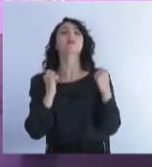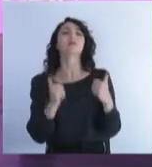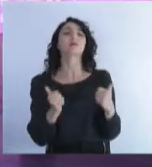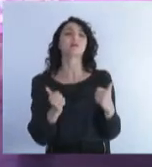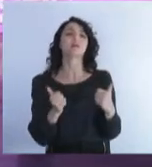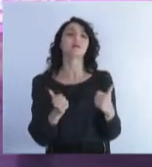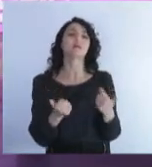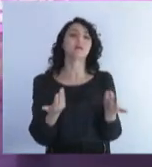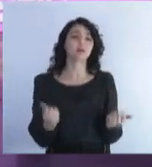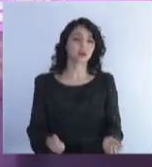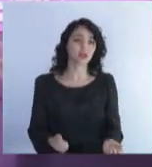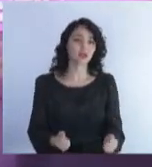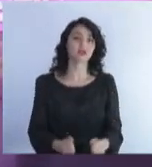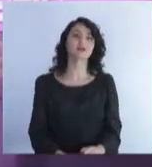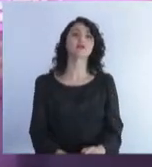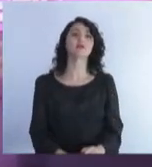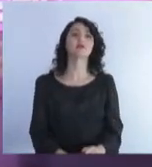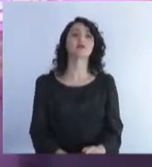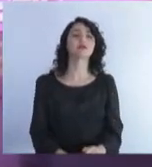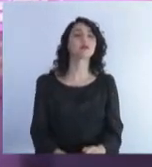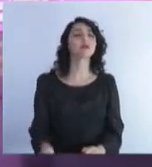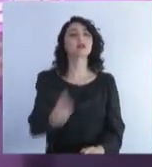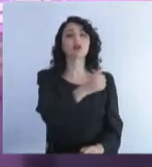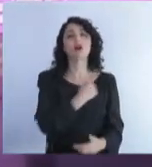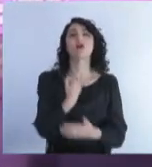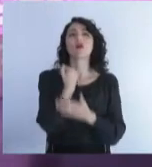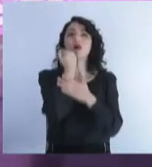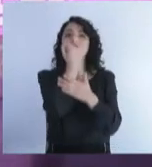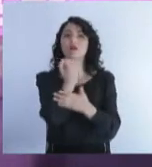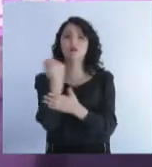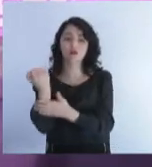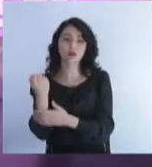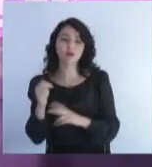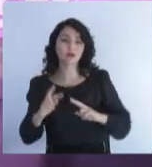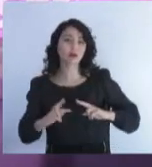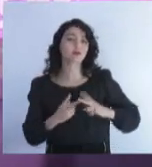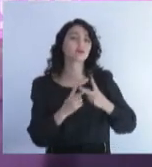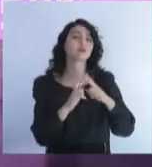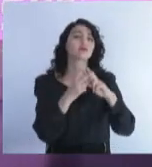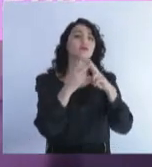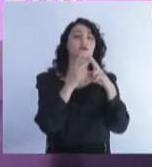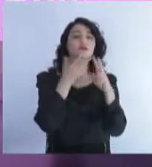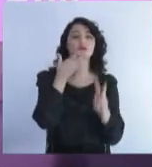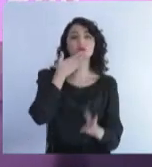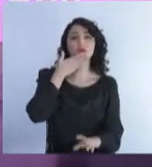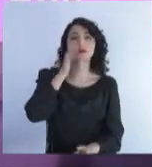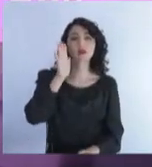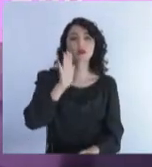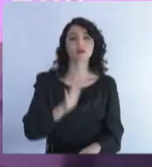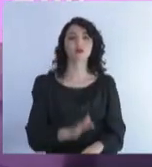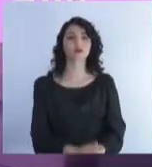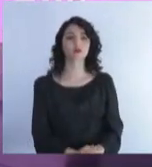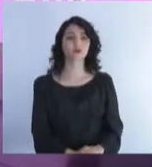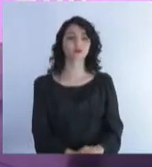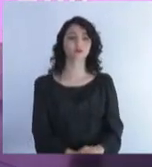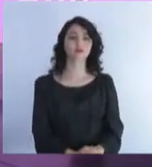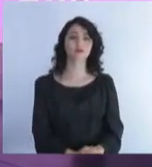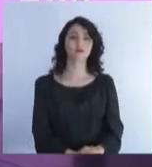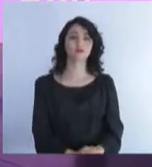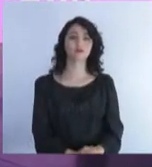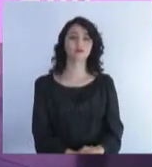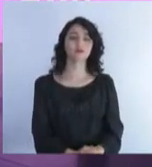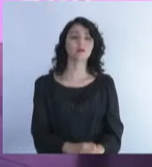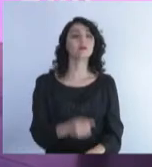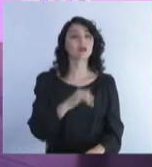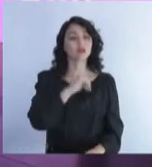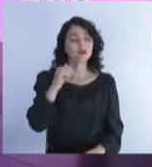all of us had that, if we each contributed our part of what we can do, then we would